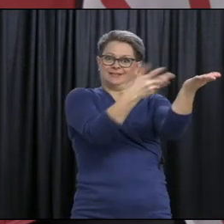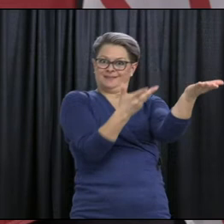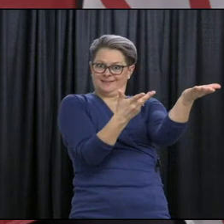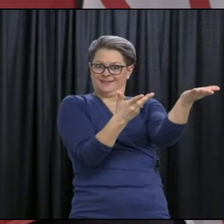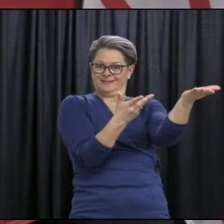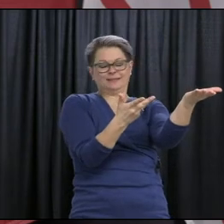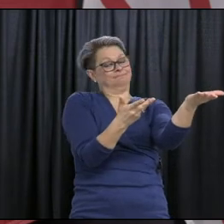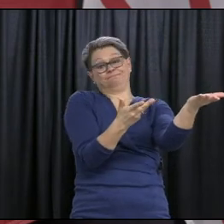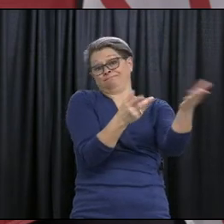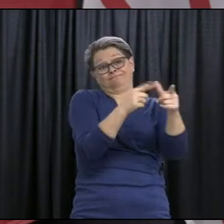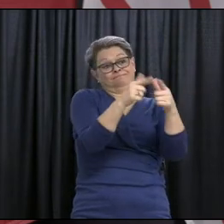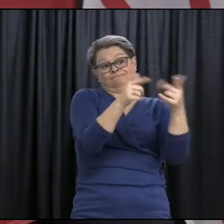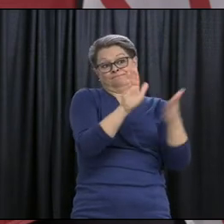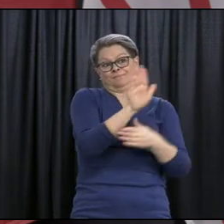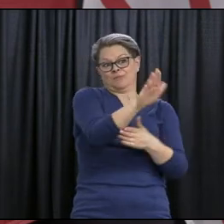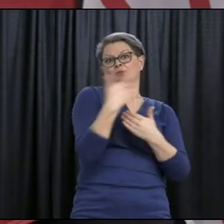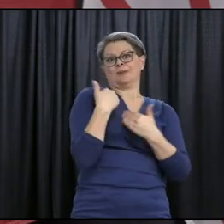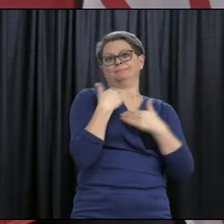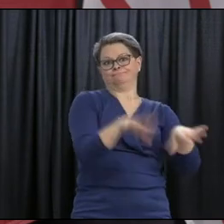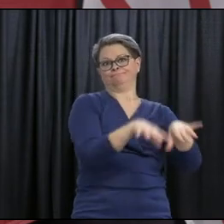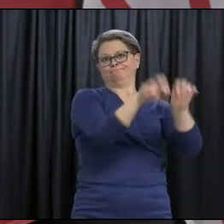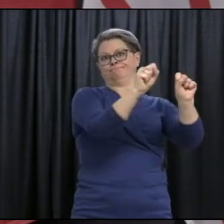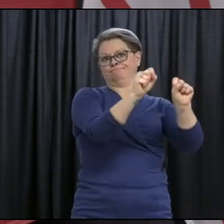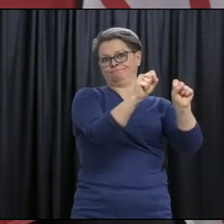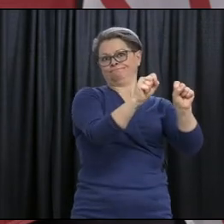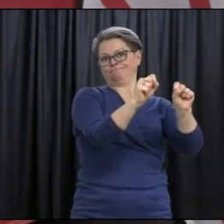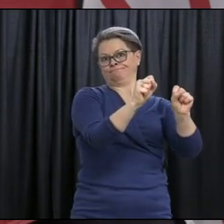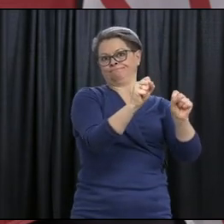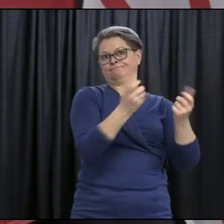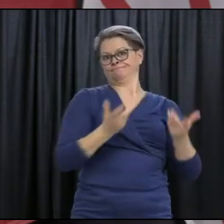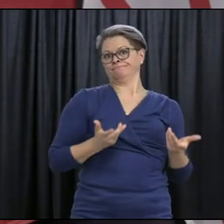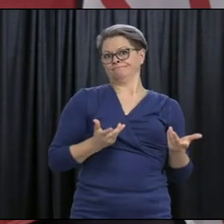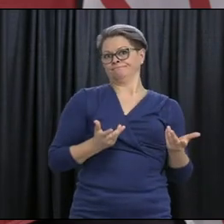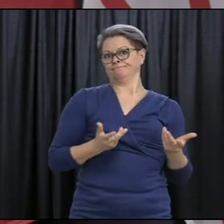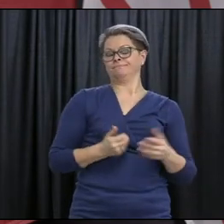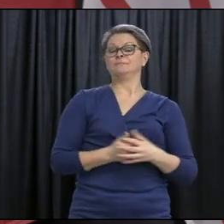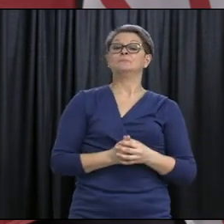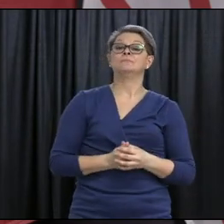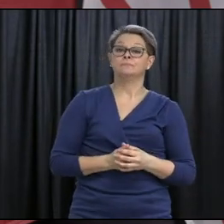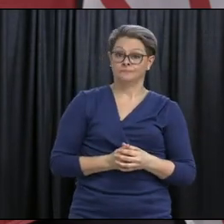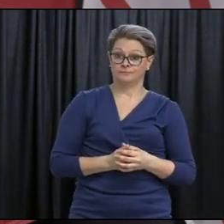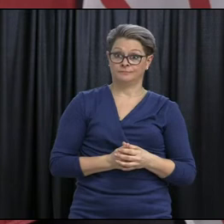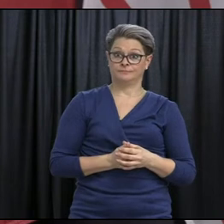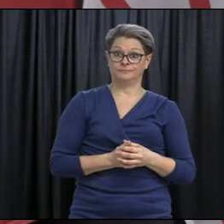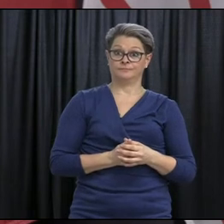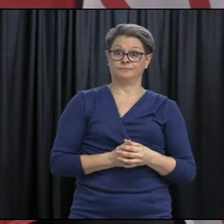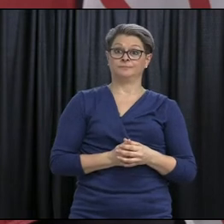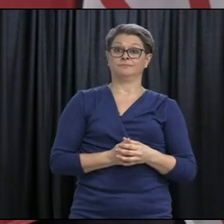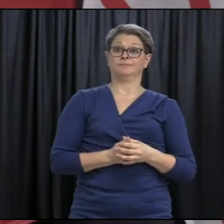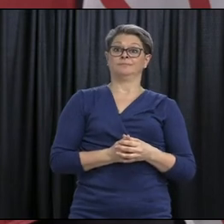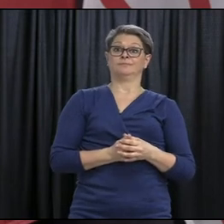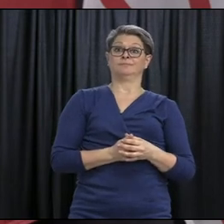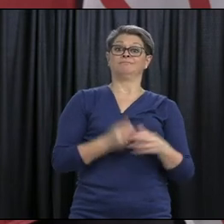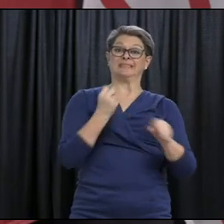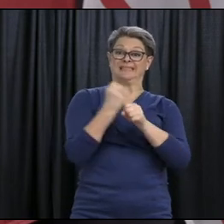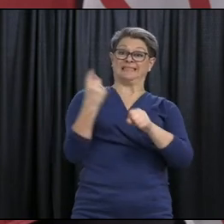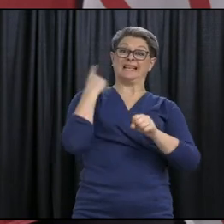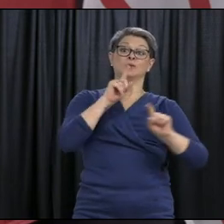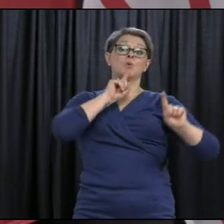from public health. But we anticipate that early learning and child care centers will follow the protocols